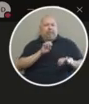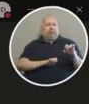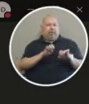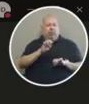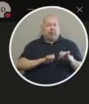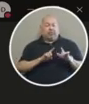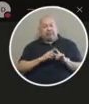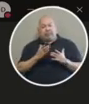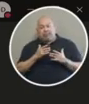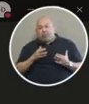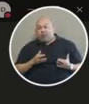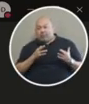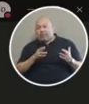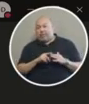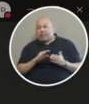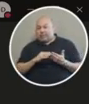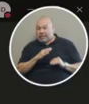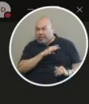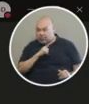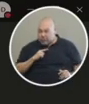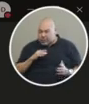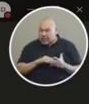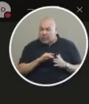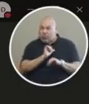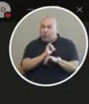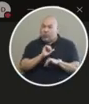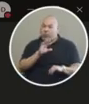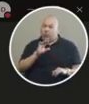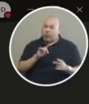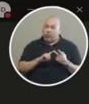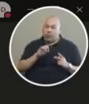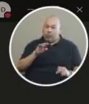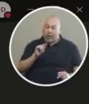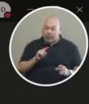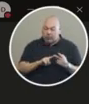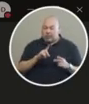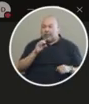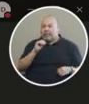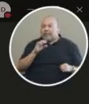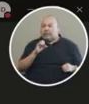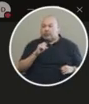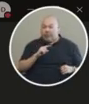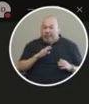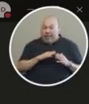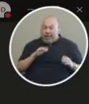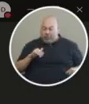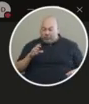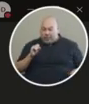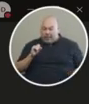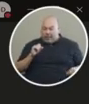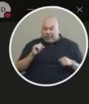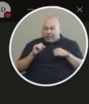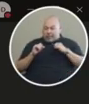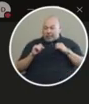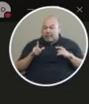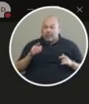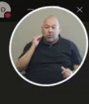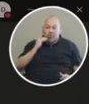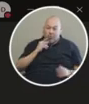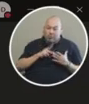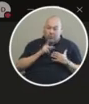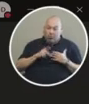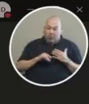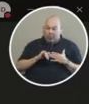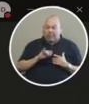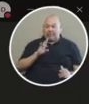on and making recommendations to council, again, working with Robert and the financial capacity side of the House. The residential program,